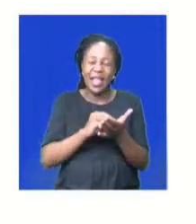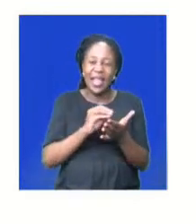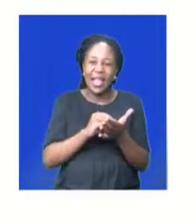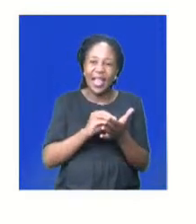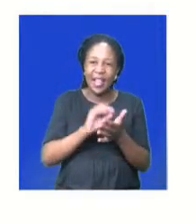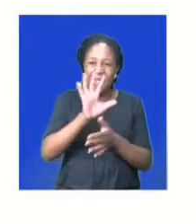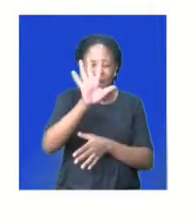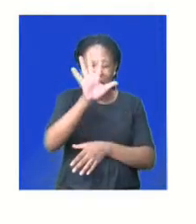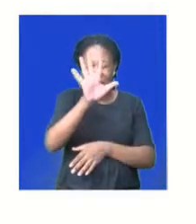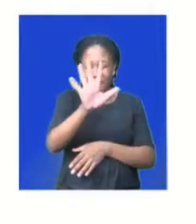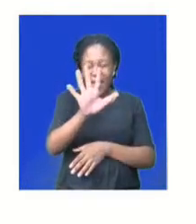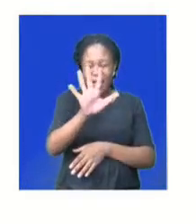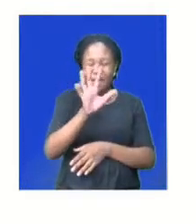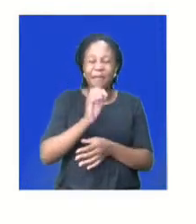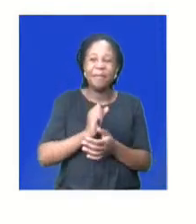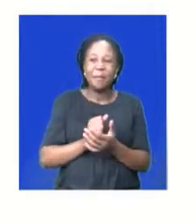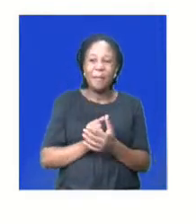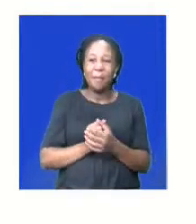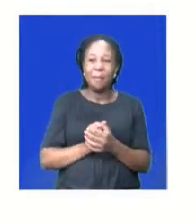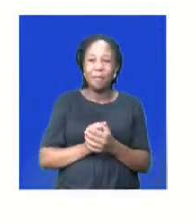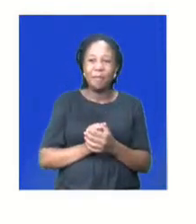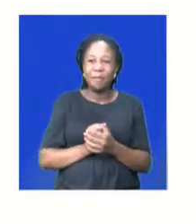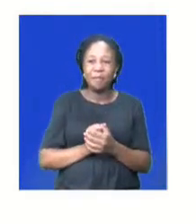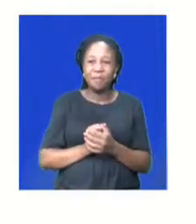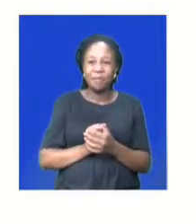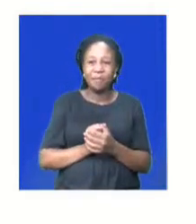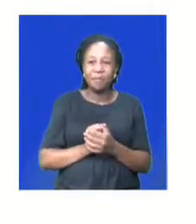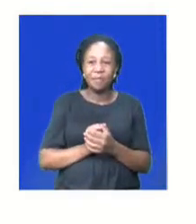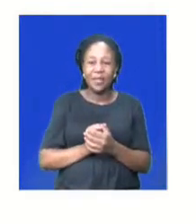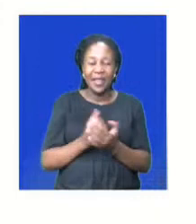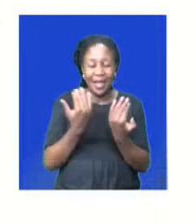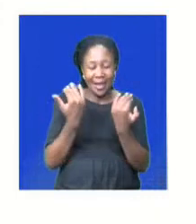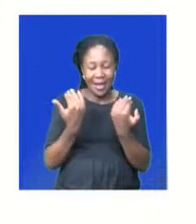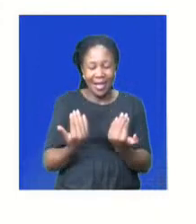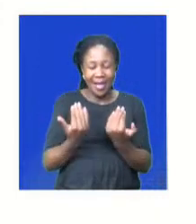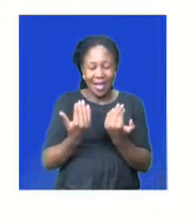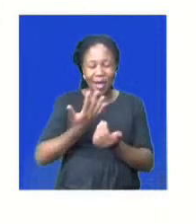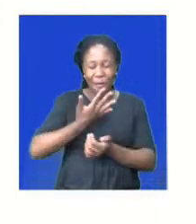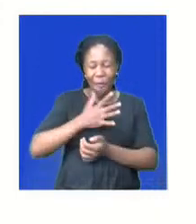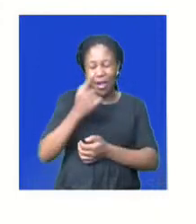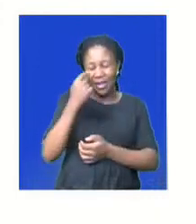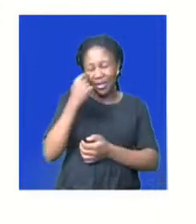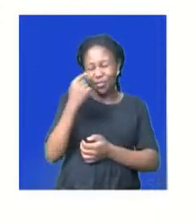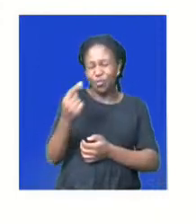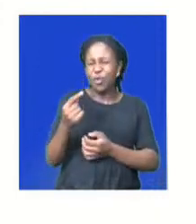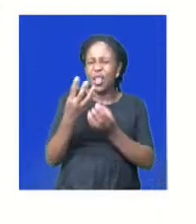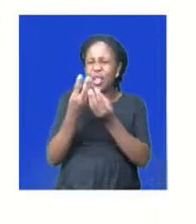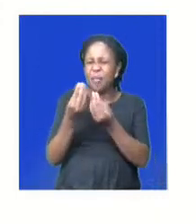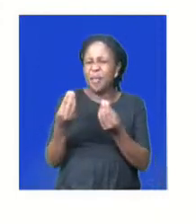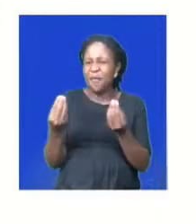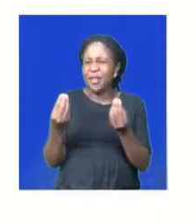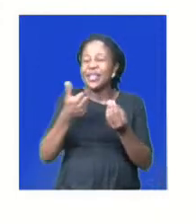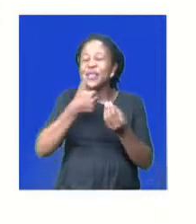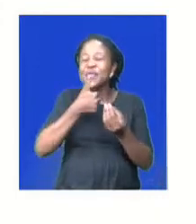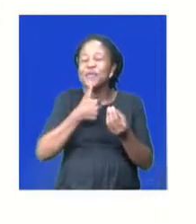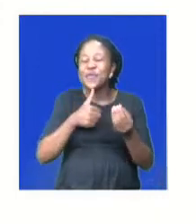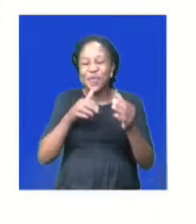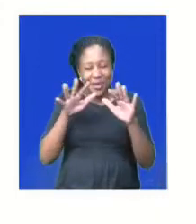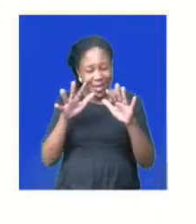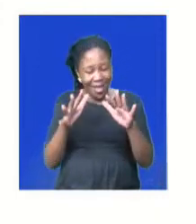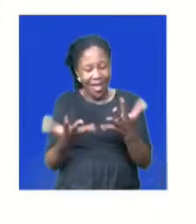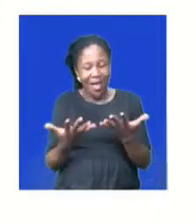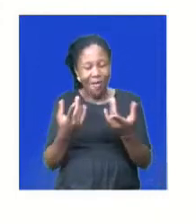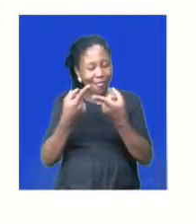senses. Let's go on and look at how these children in the picture are using their